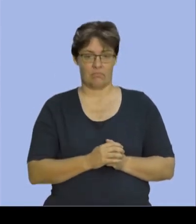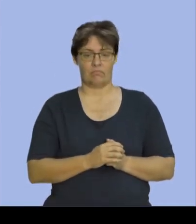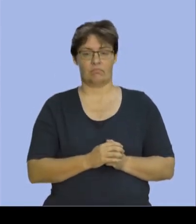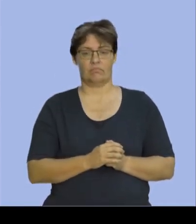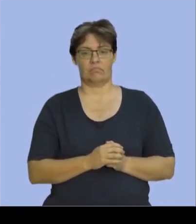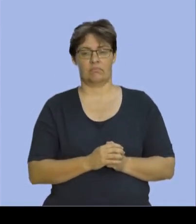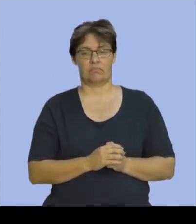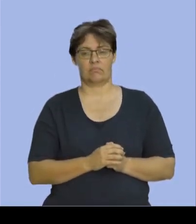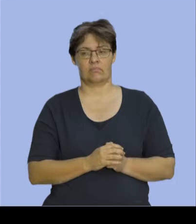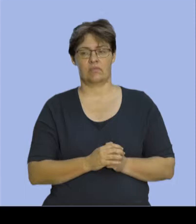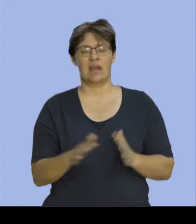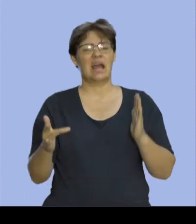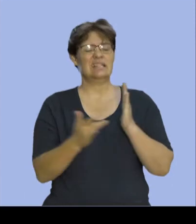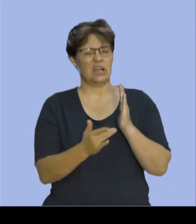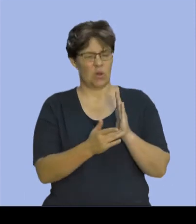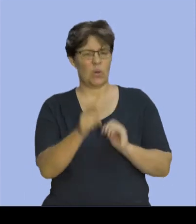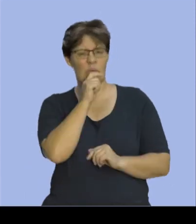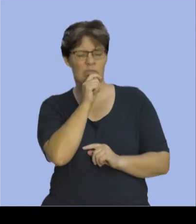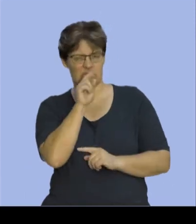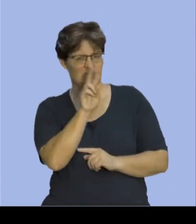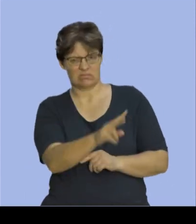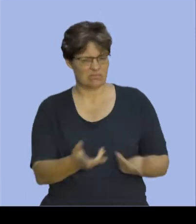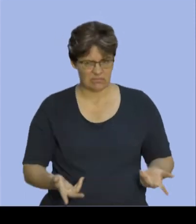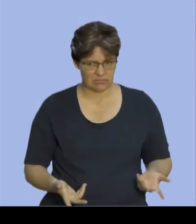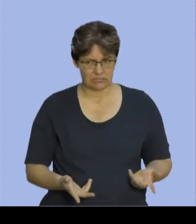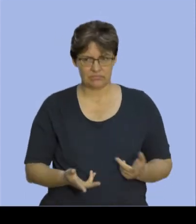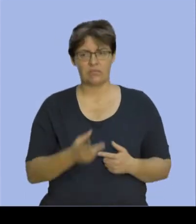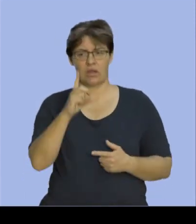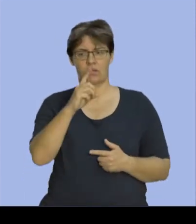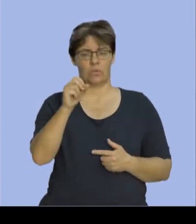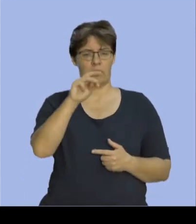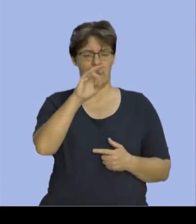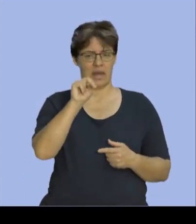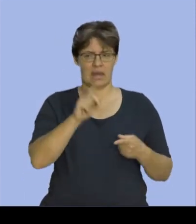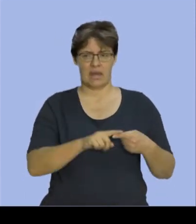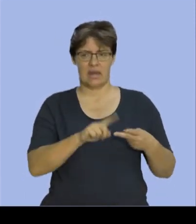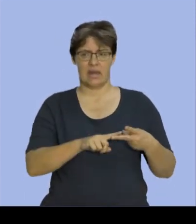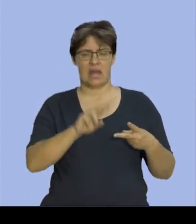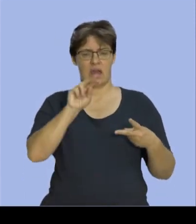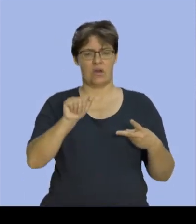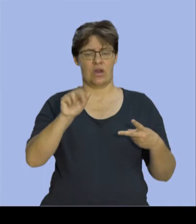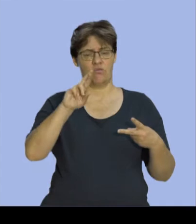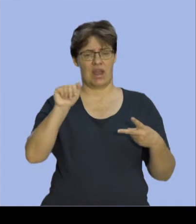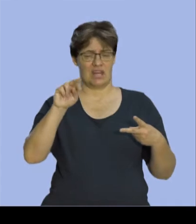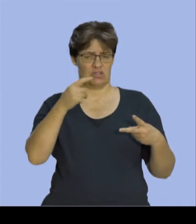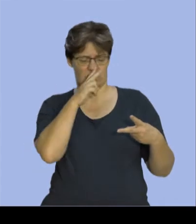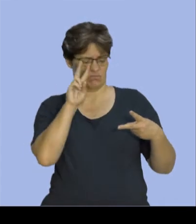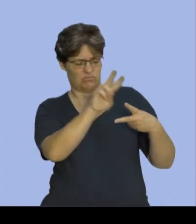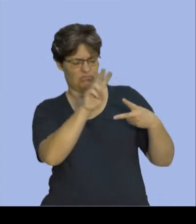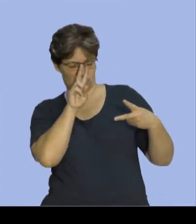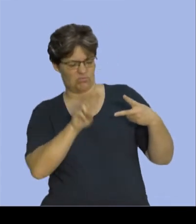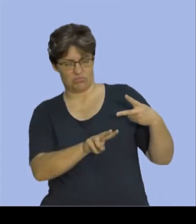Now, some terminology that we're going to be looking at is a domain and a range. With a domain, this